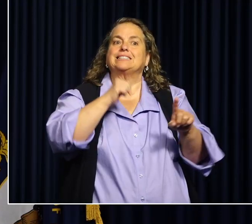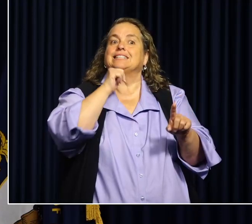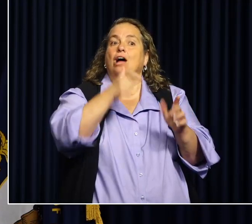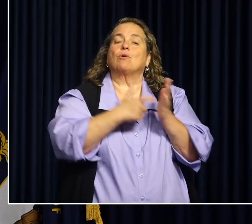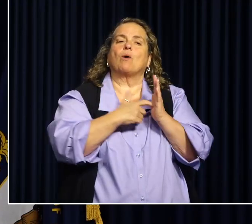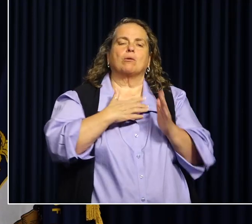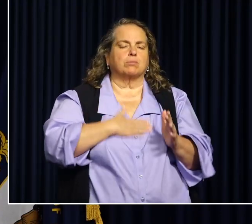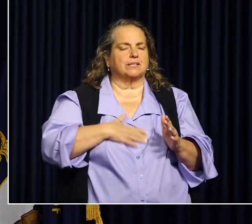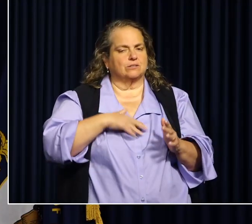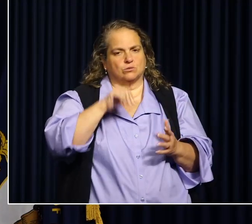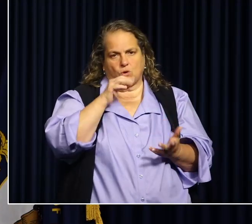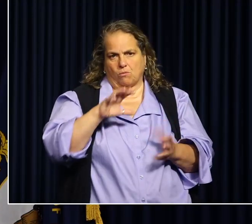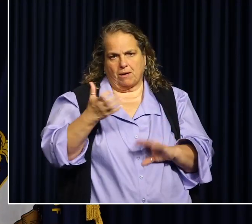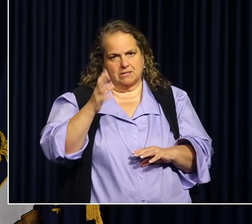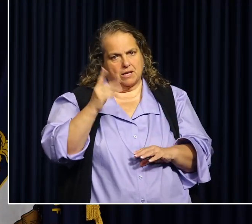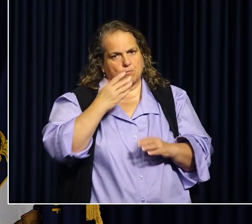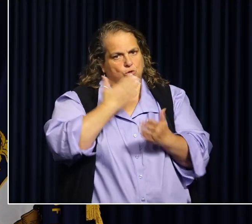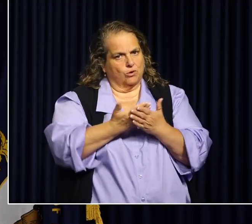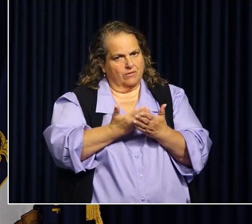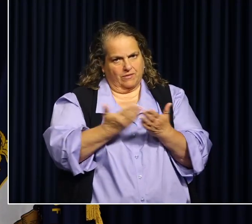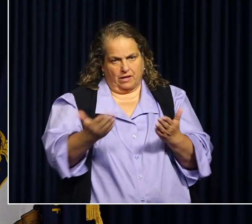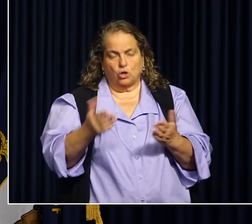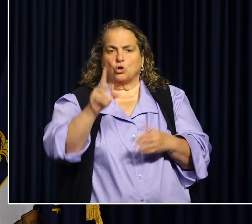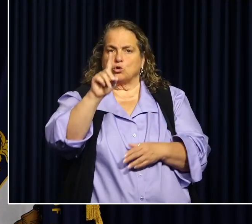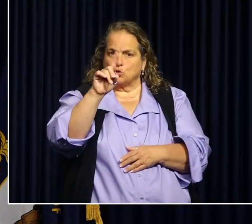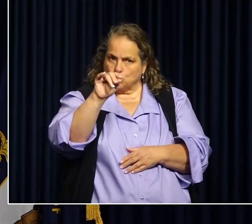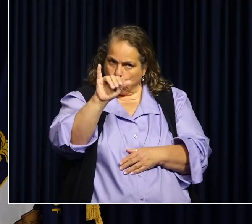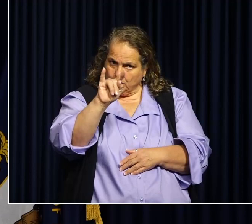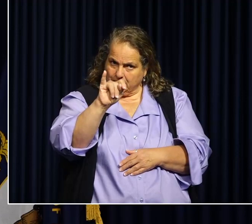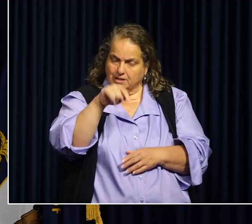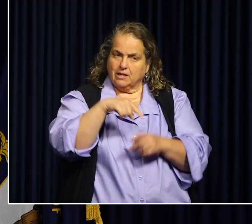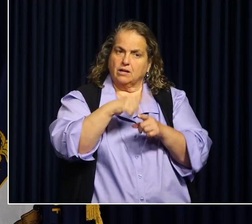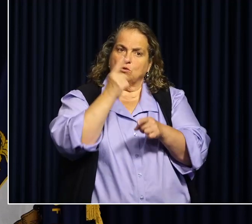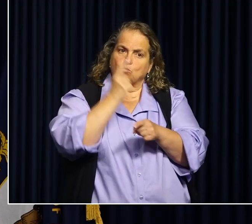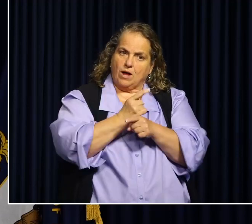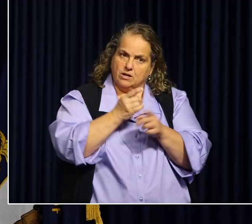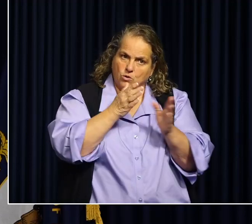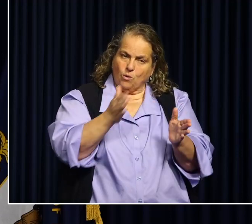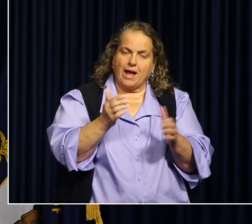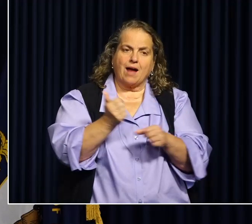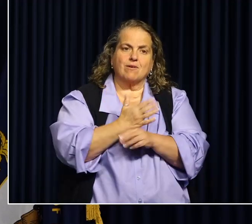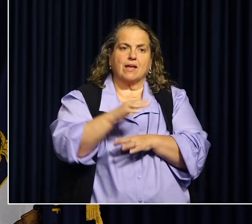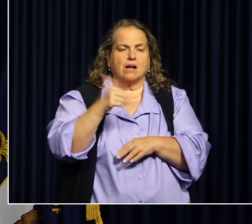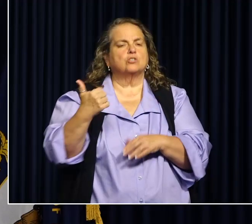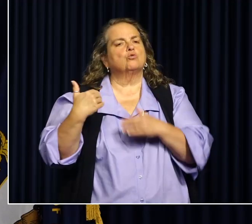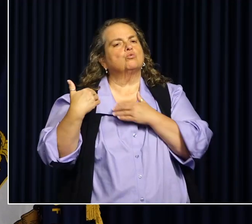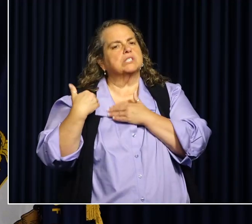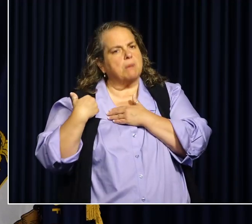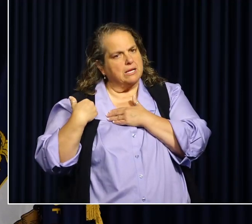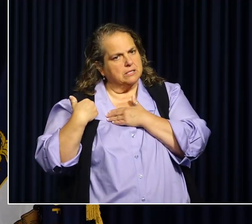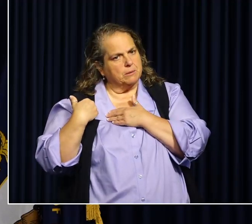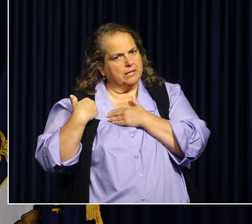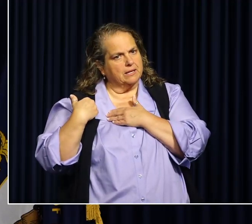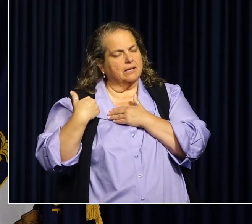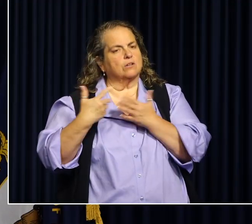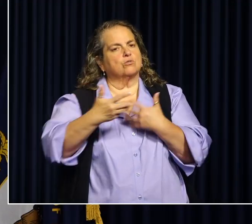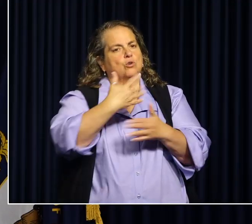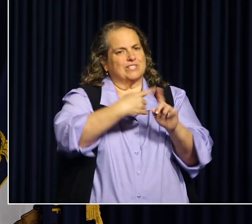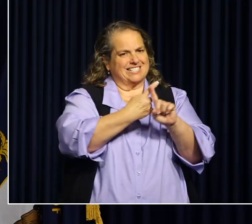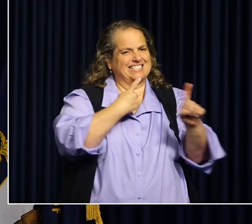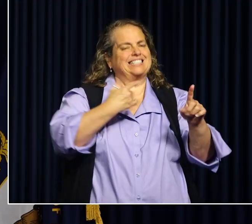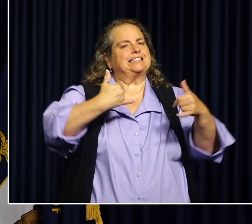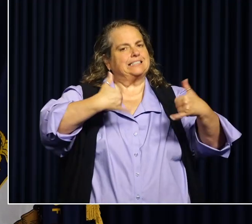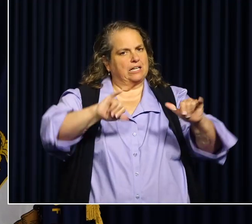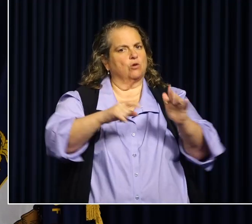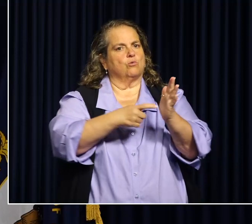good thing. Let's make sure that we do this in the way that we've been doing everything else, which is responsibly. And I know we can trust Kentuckians